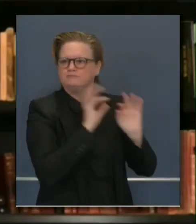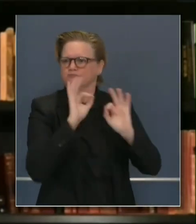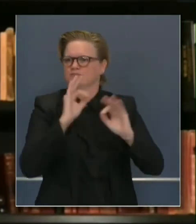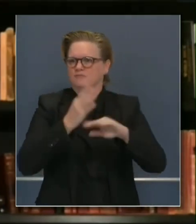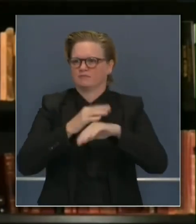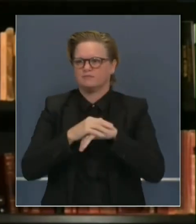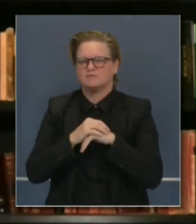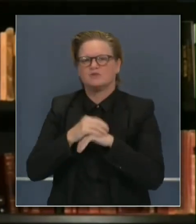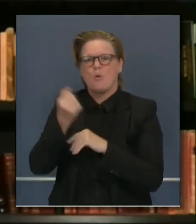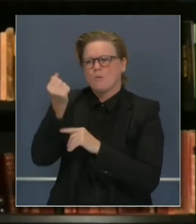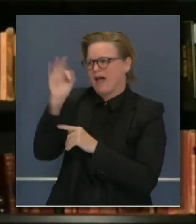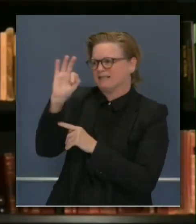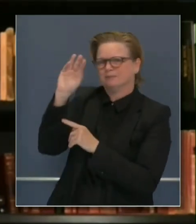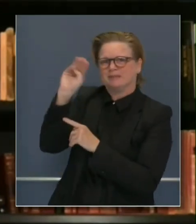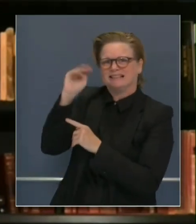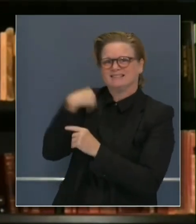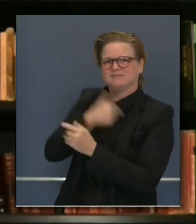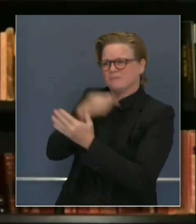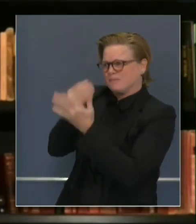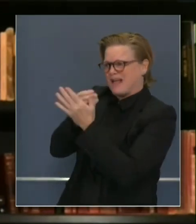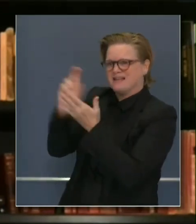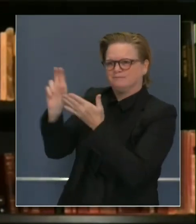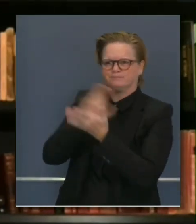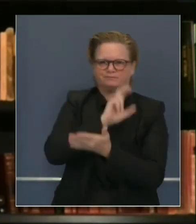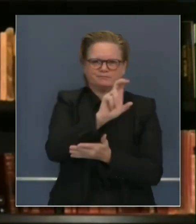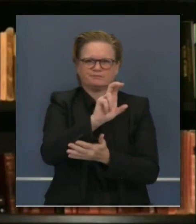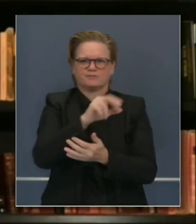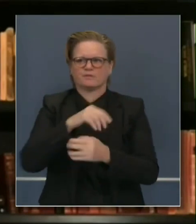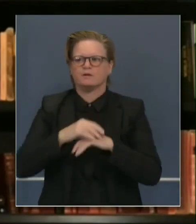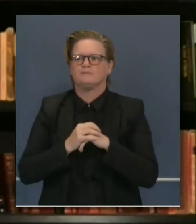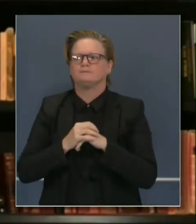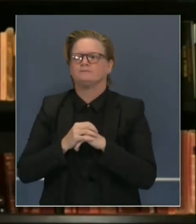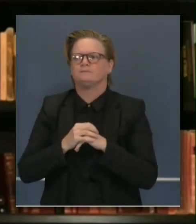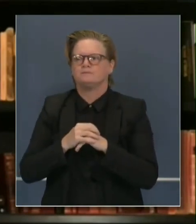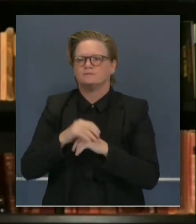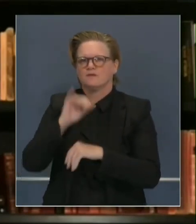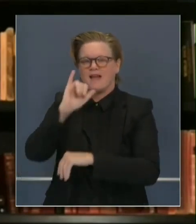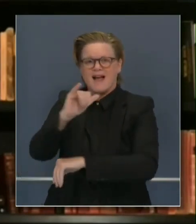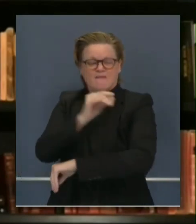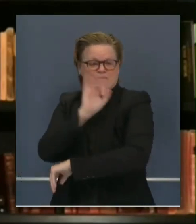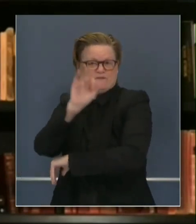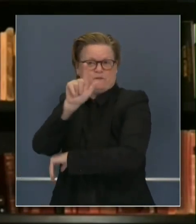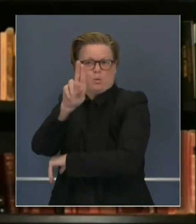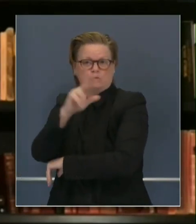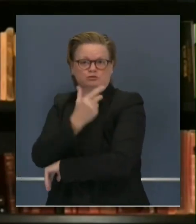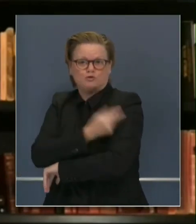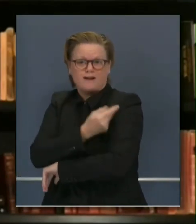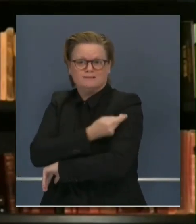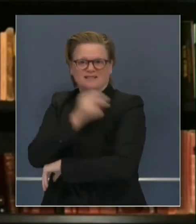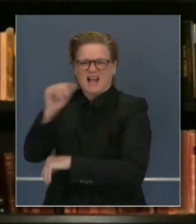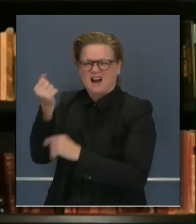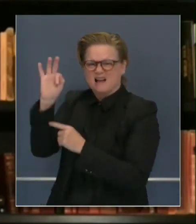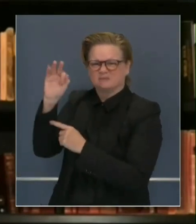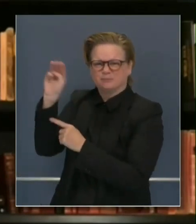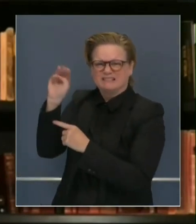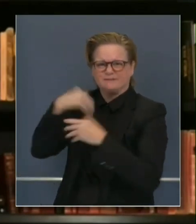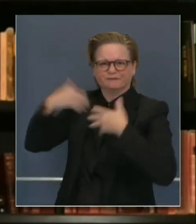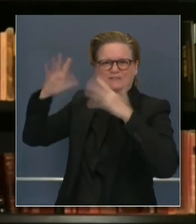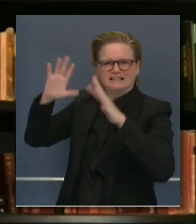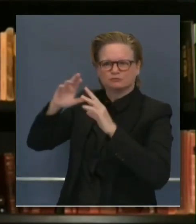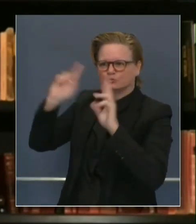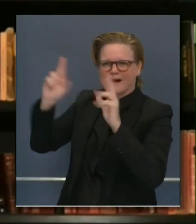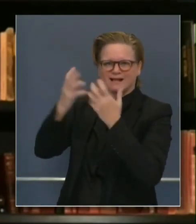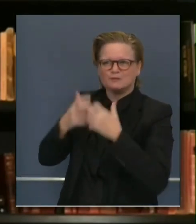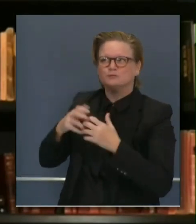well-established vaccine network. We're not reinventing the wheel. They do have remarkable capacity within that system, but we look to supplement